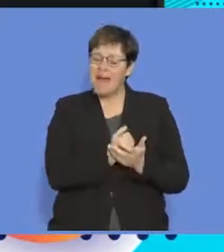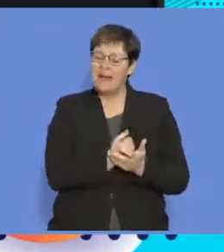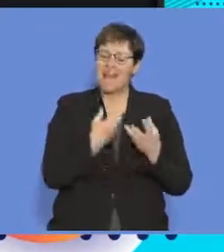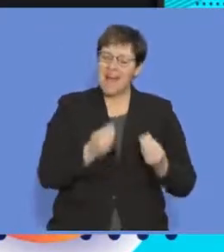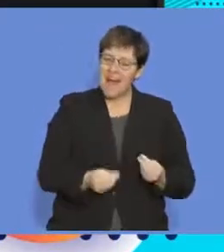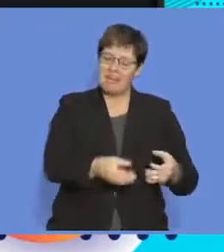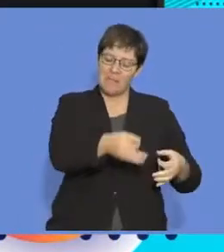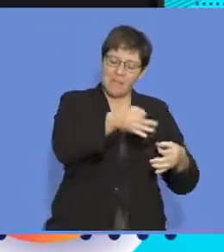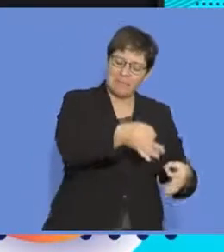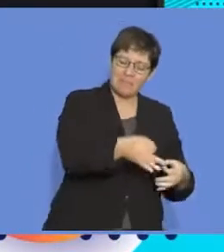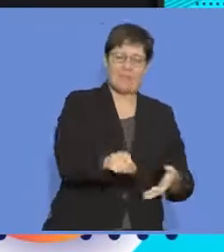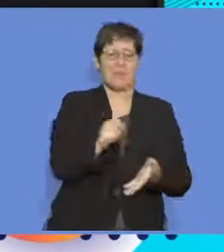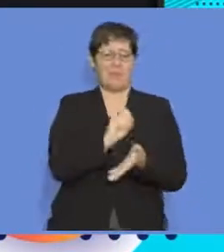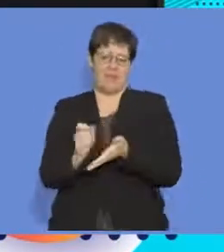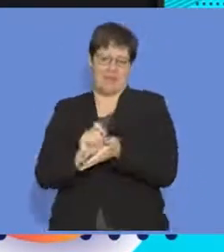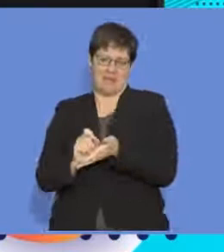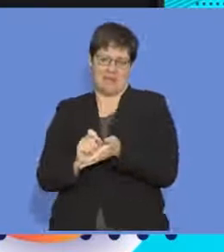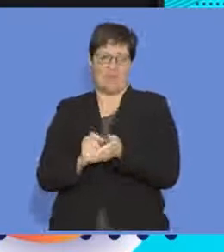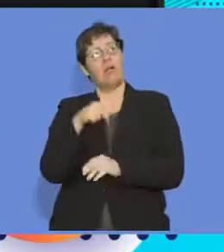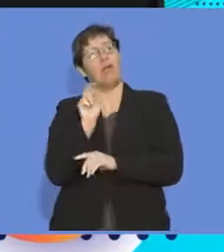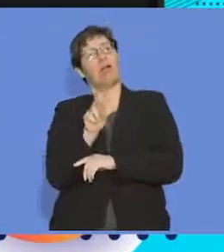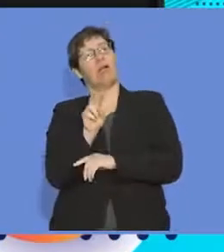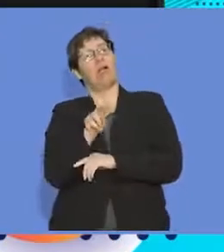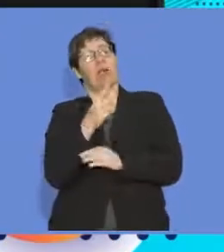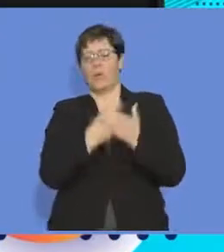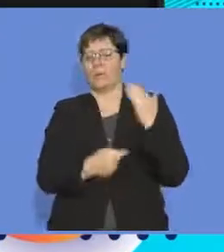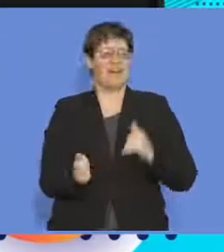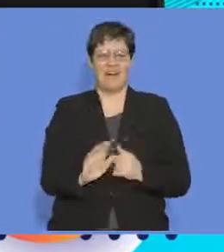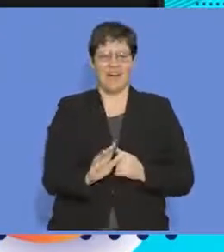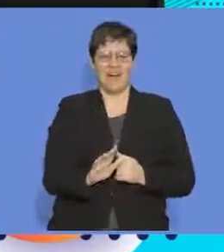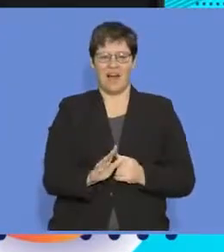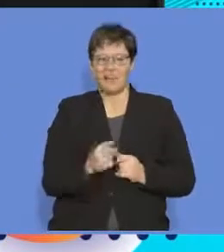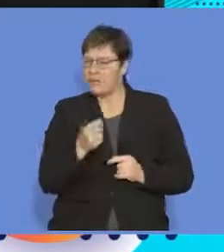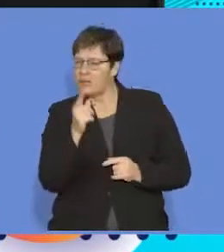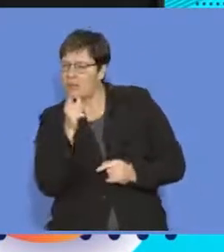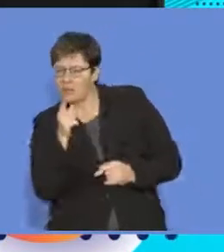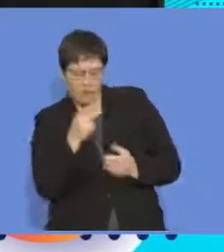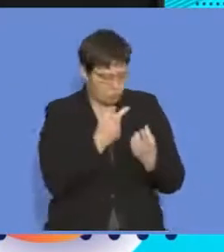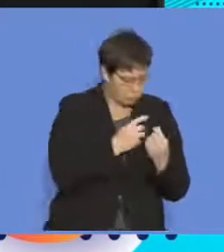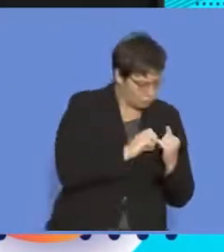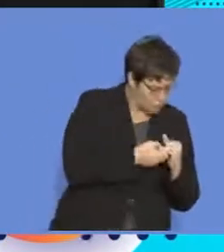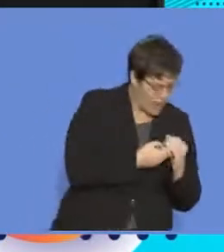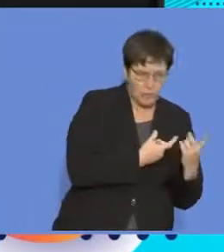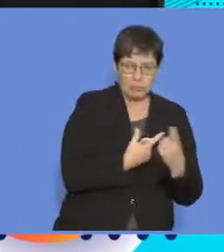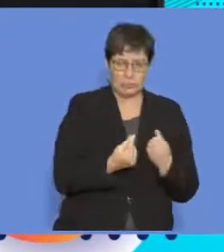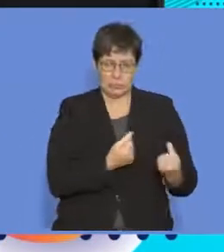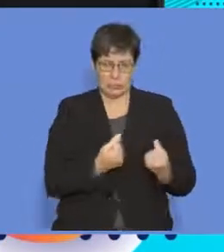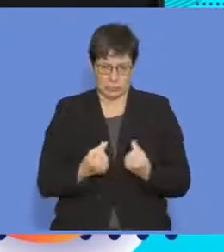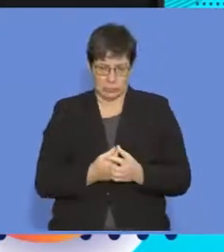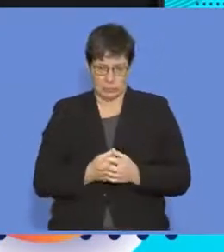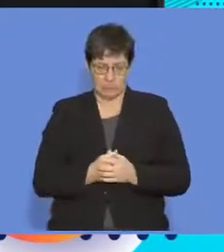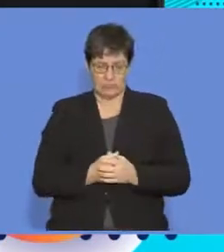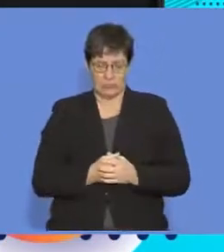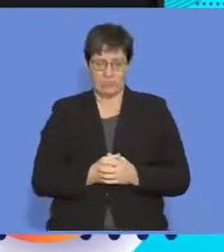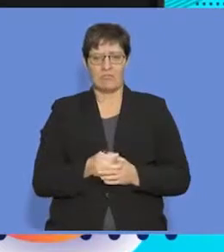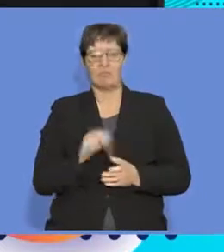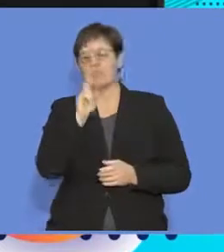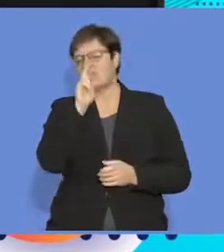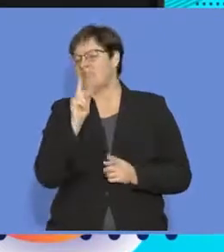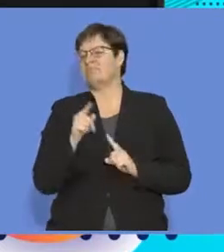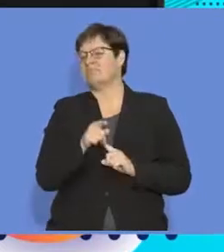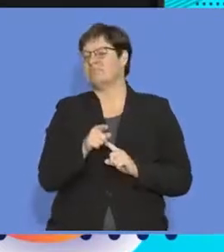and paper, and it's not about observing. You have to try to do some of the problem with us, okay? So let's see what we